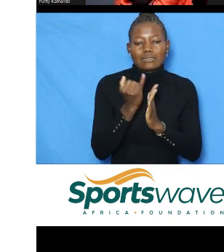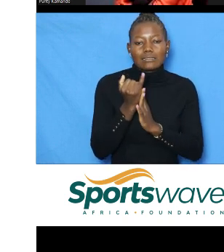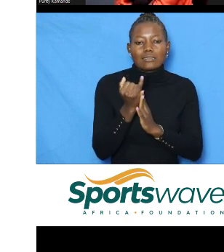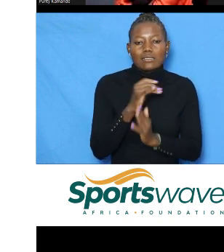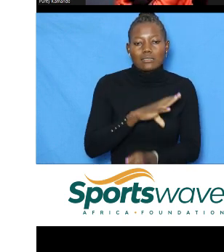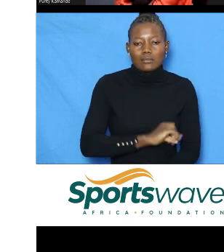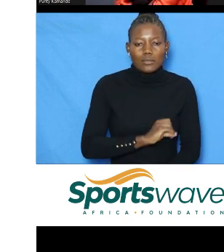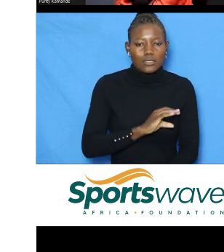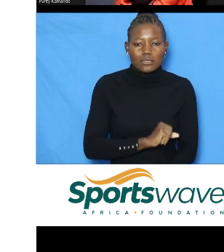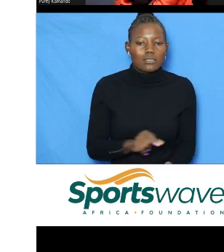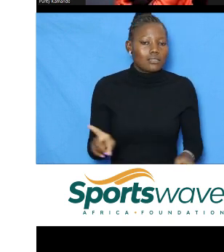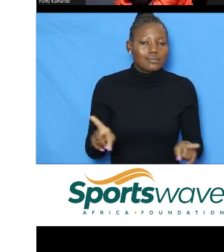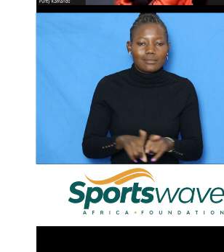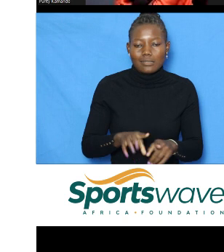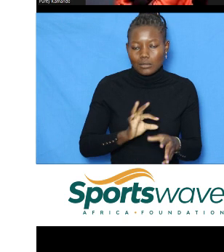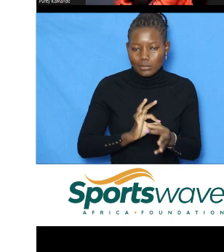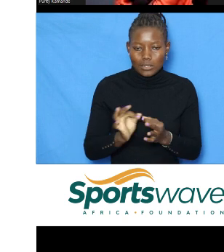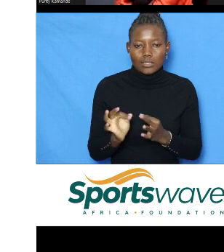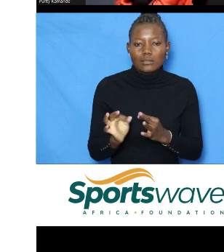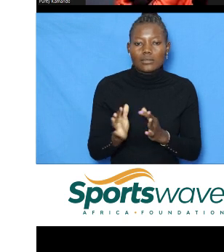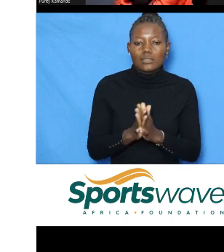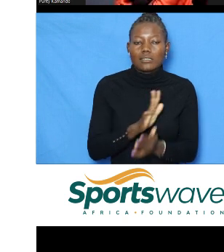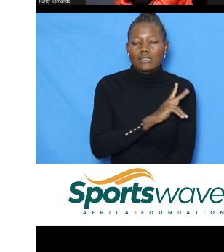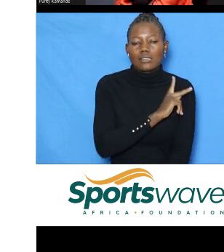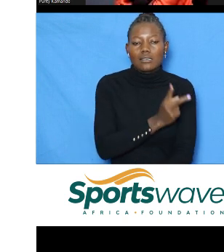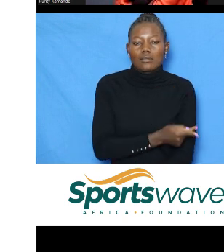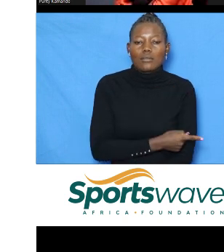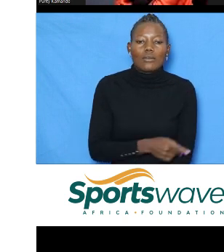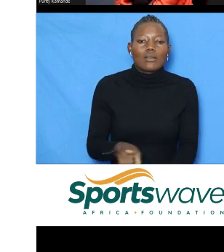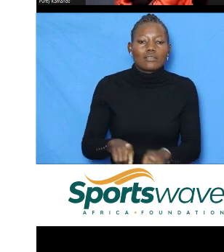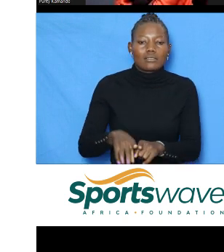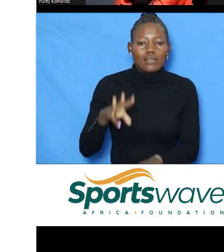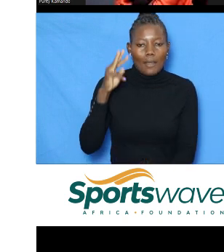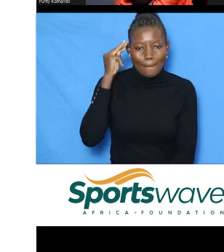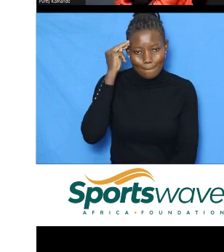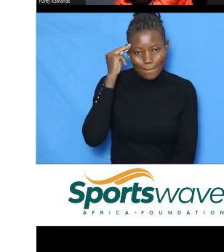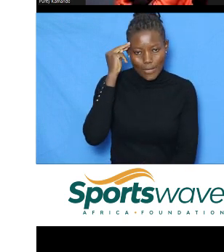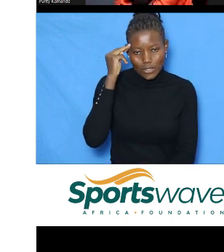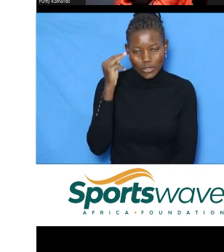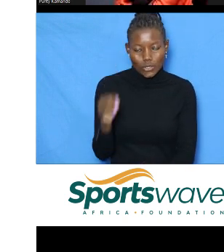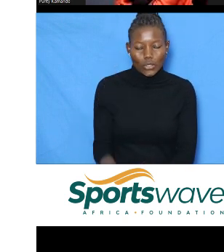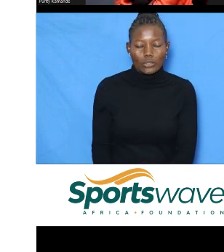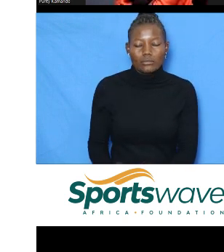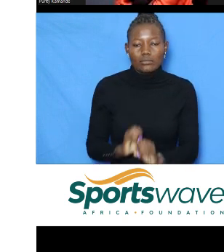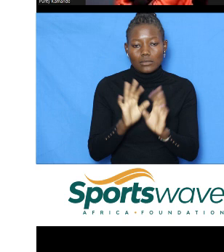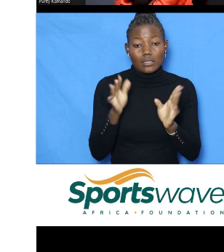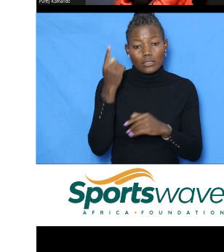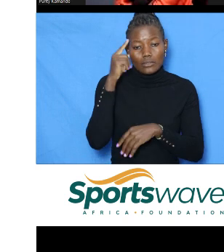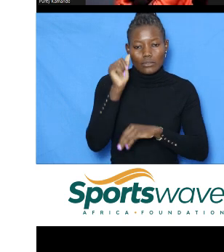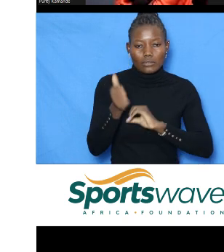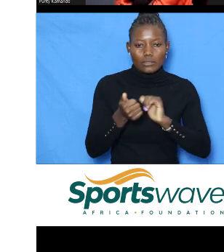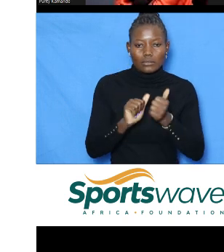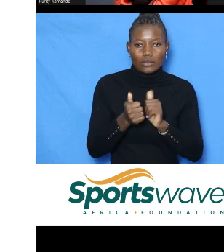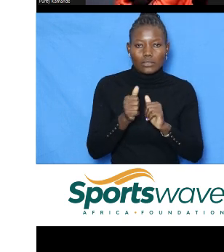endurance, it increases their speed, it increases their power, and also their mental sharpness and clarity for sporting activities